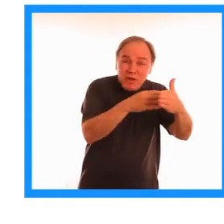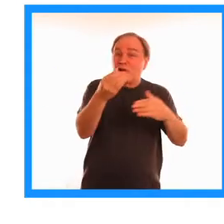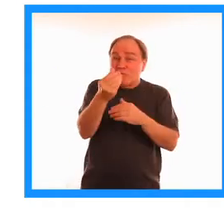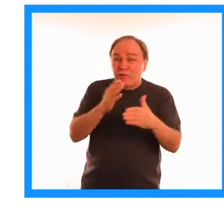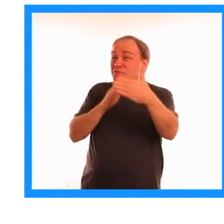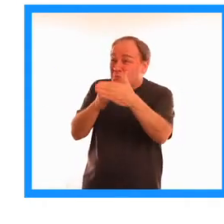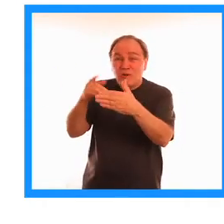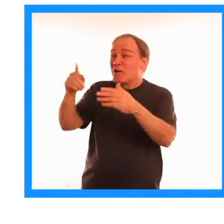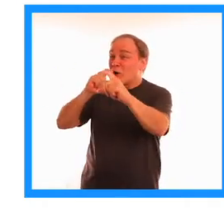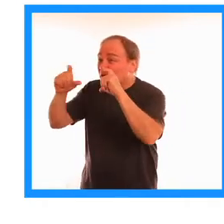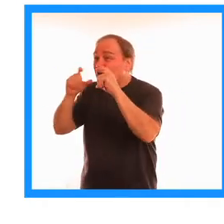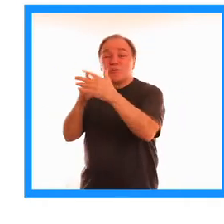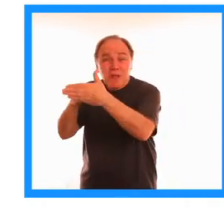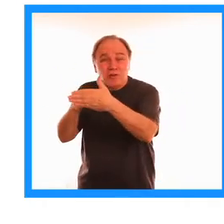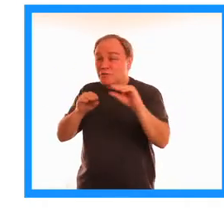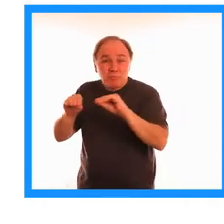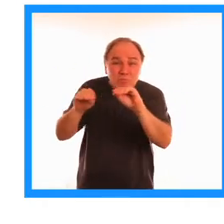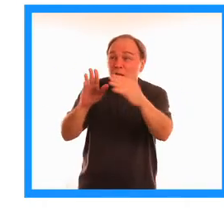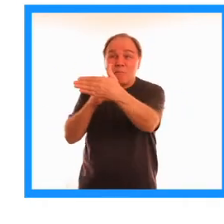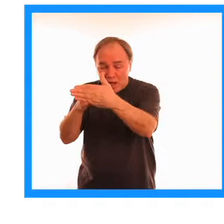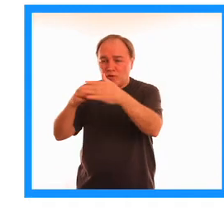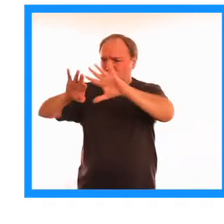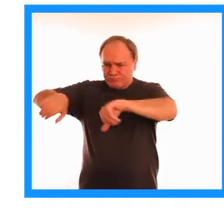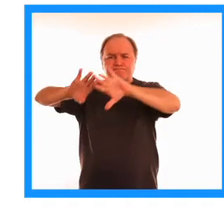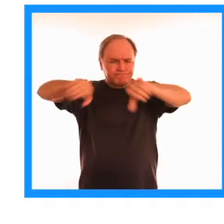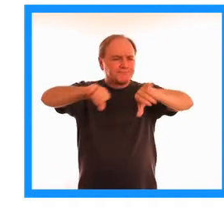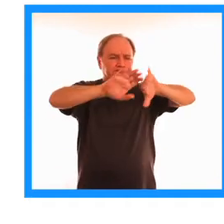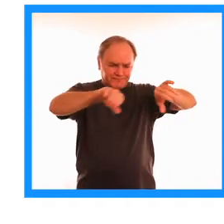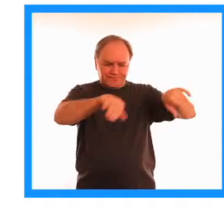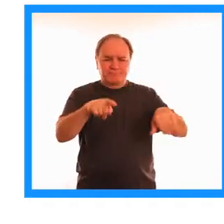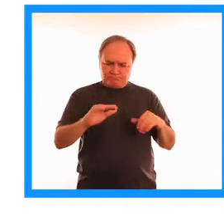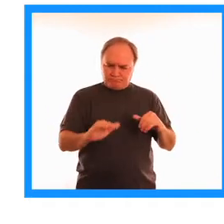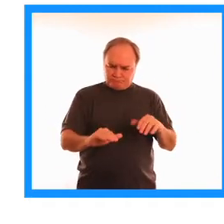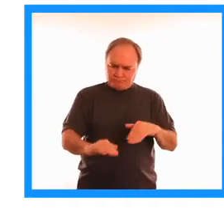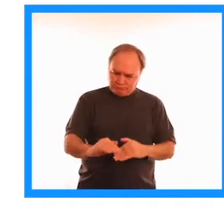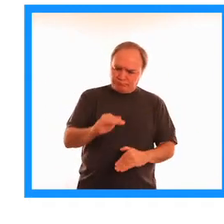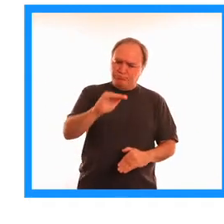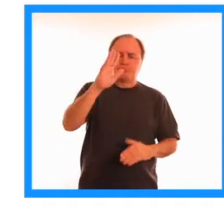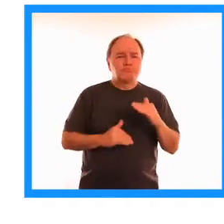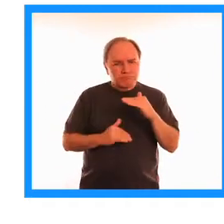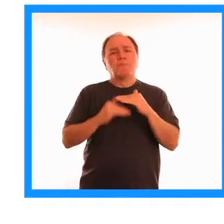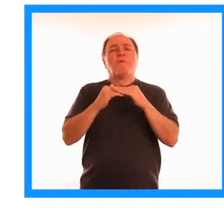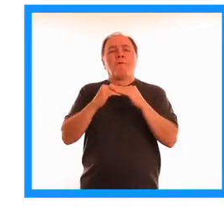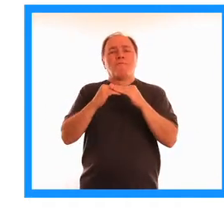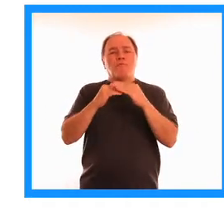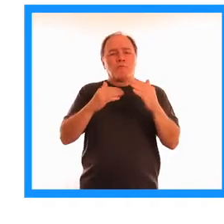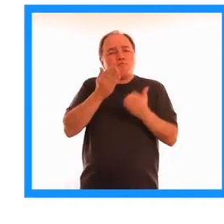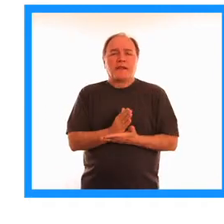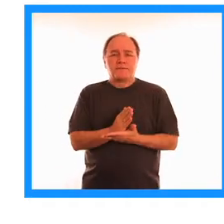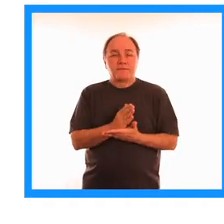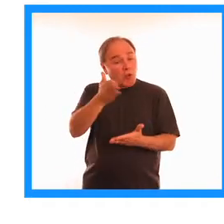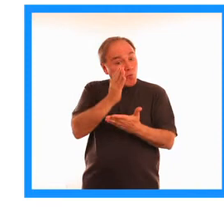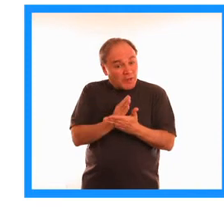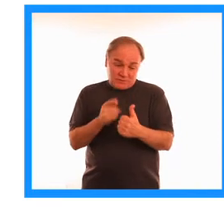that impede the realization of the child's rights, including the right to make decisions about their own lives. Little will change in the lives of